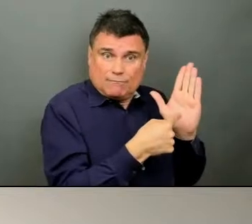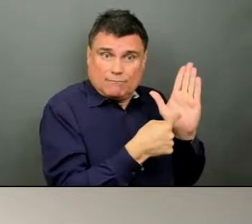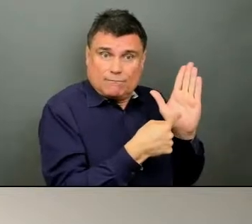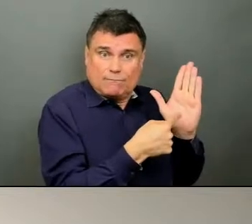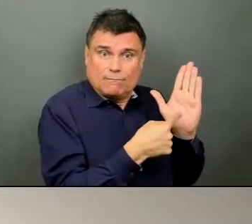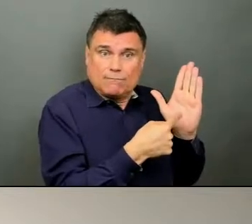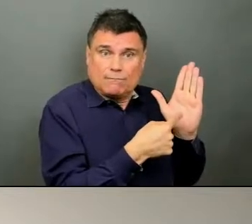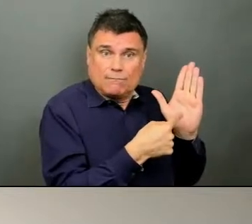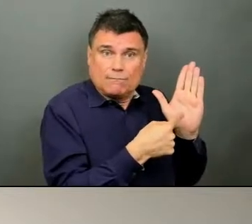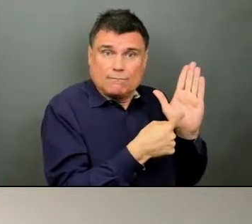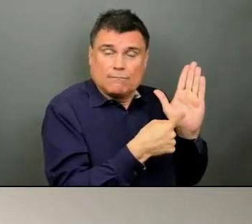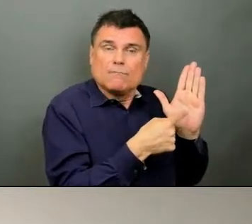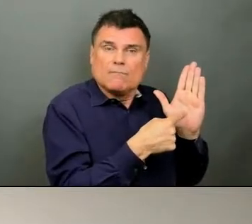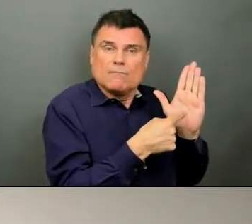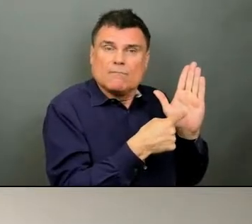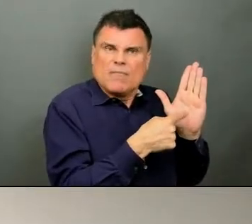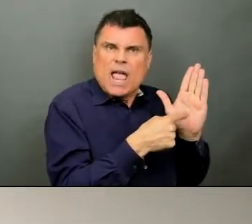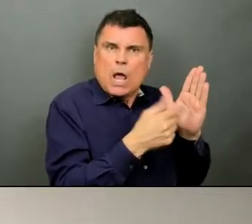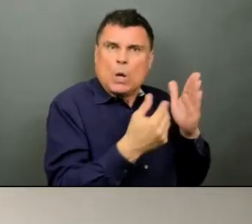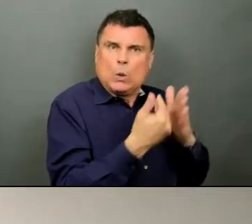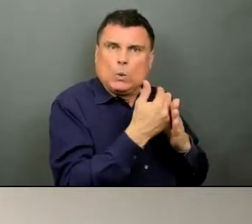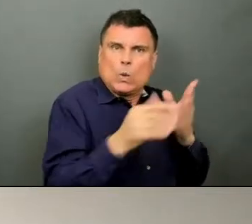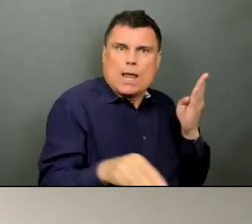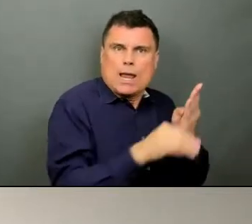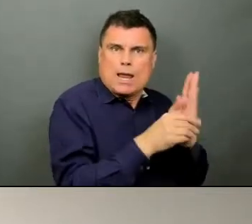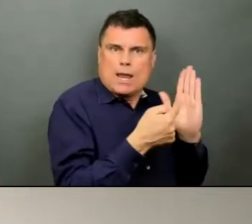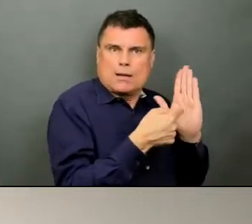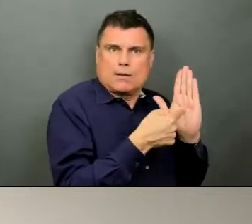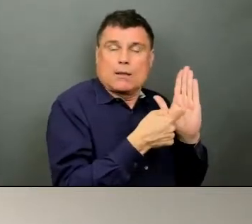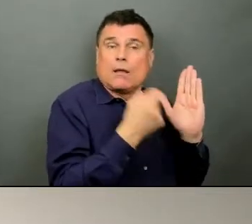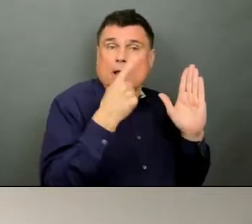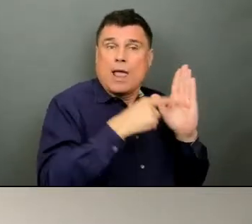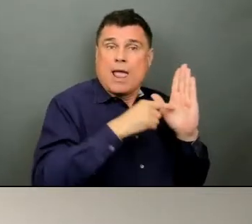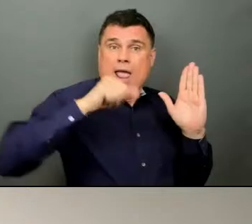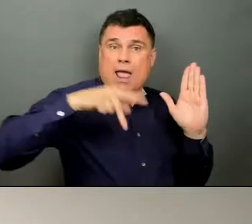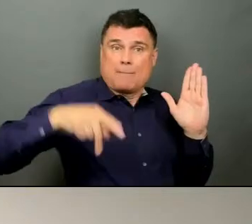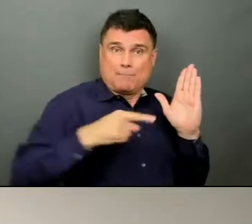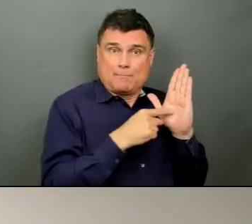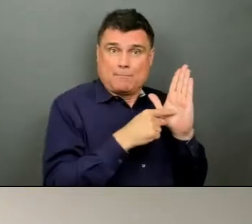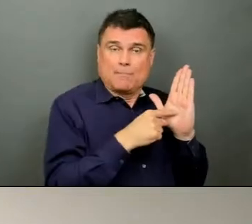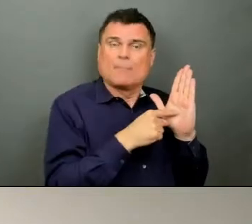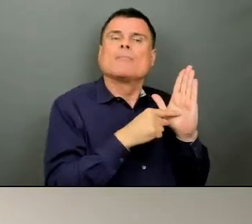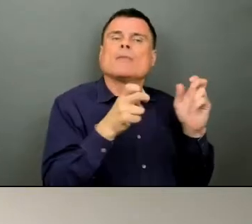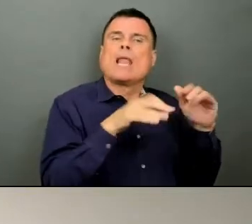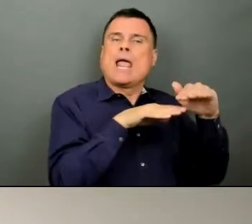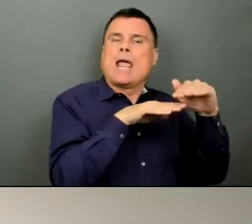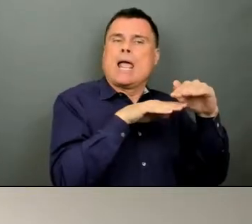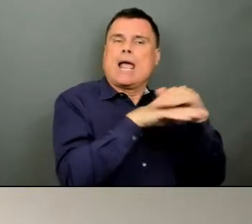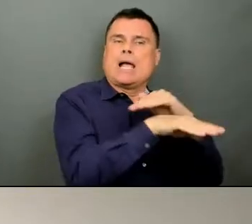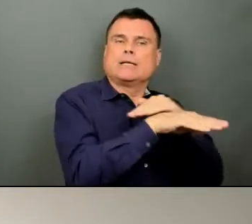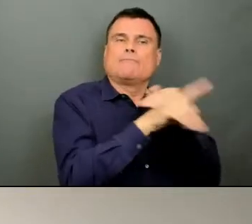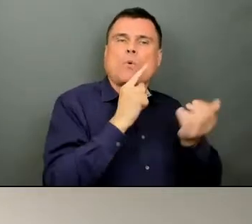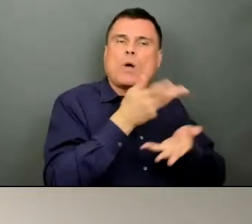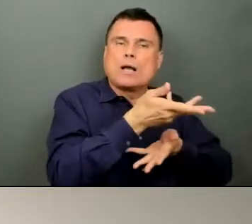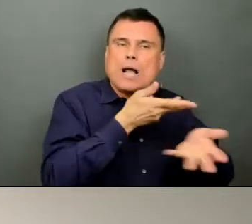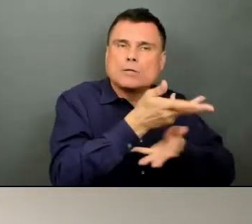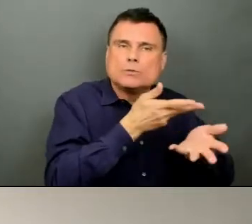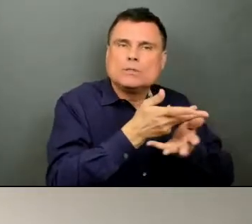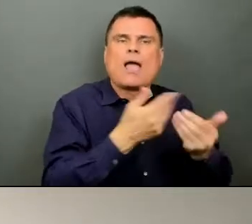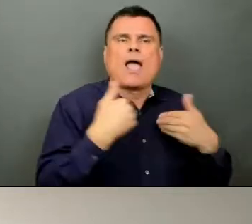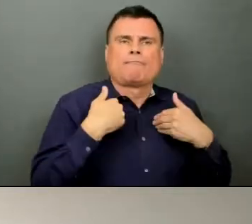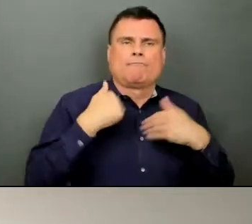using counseling services that existed in our centers, in our 11 centers, who band together to provide a provincial